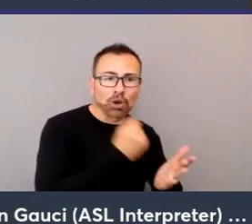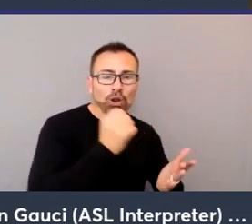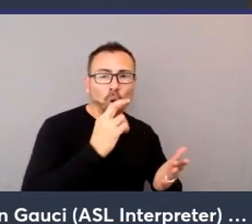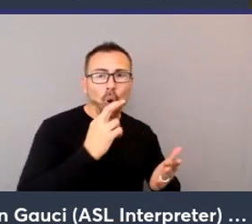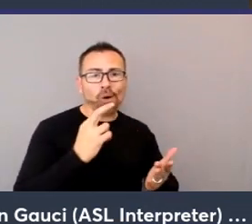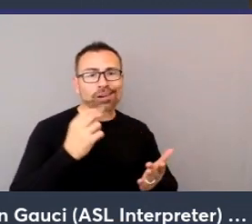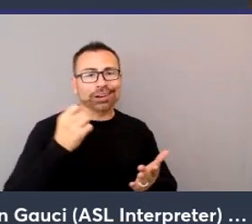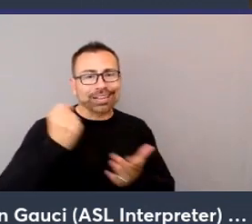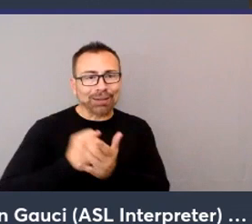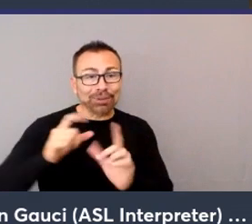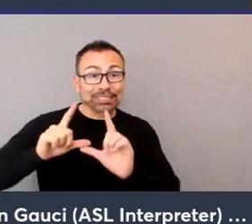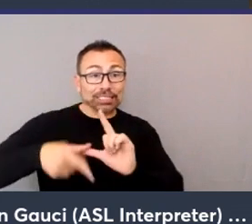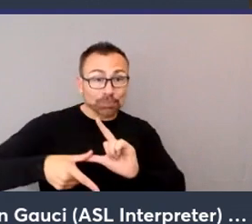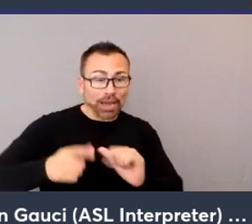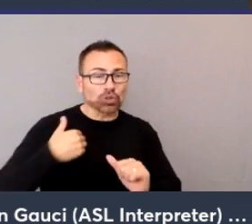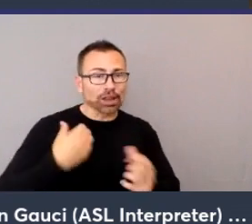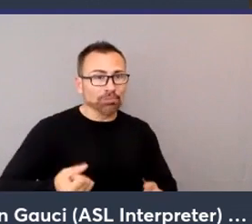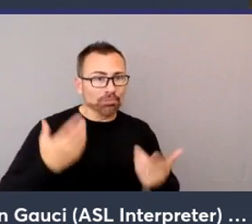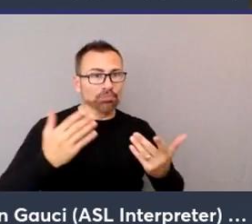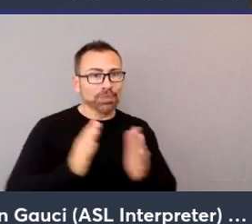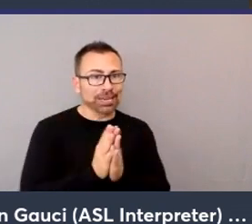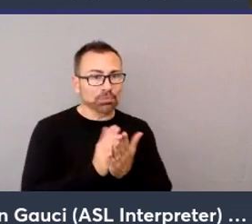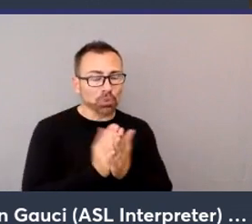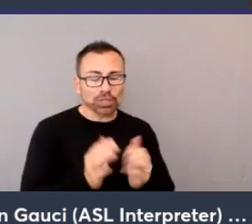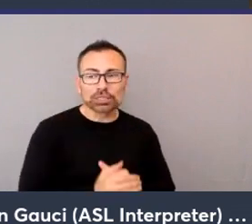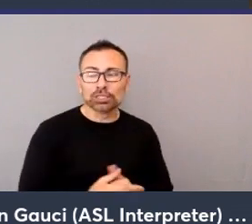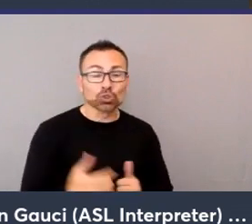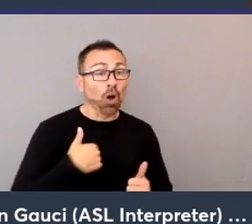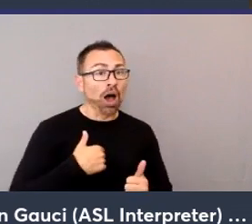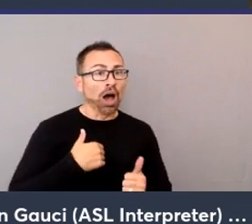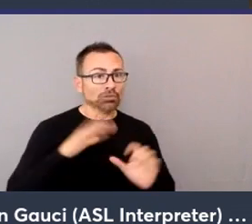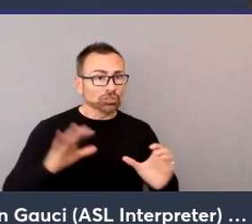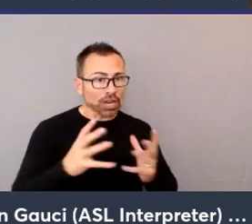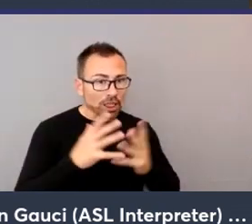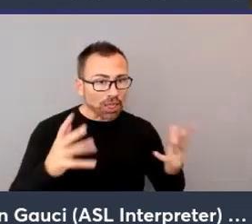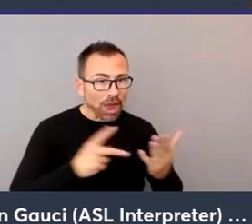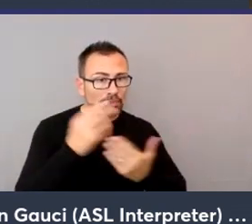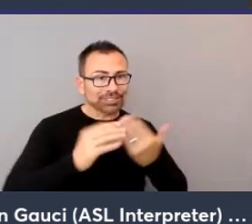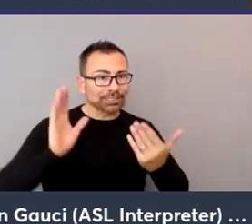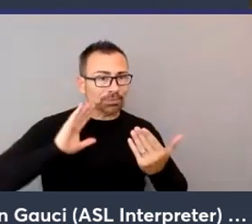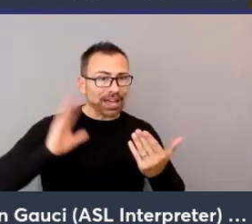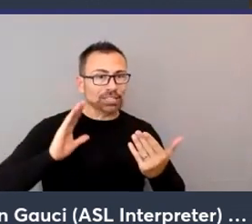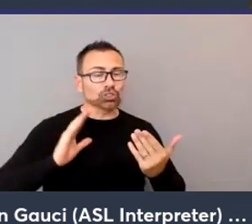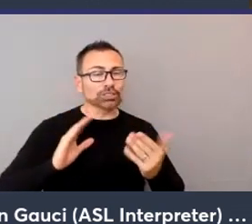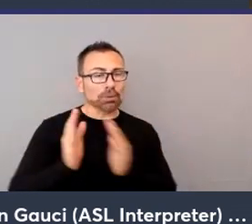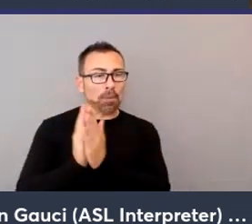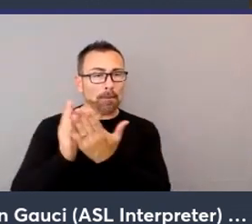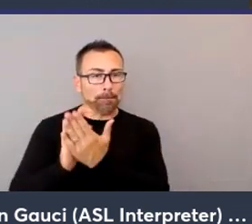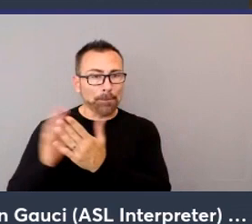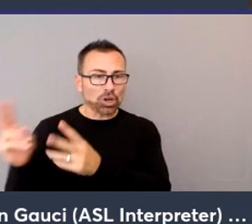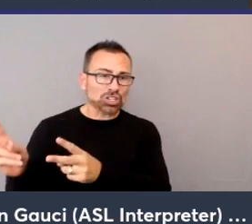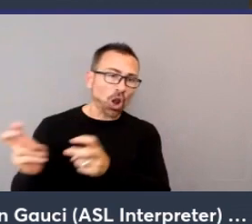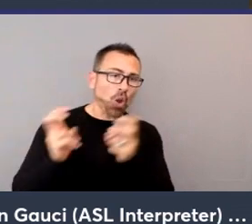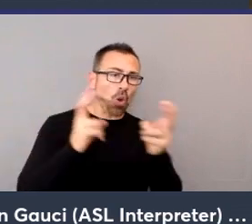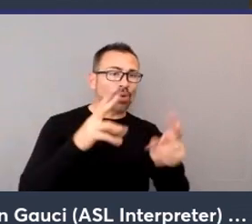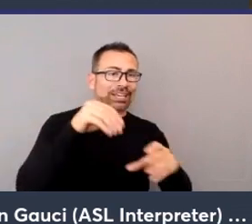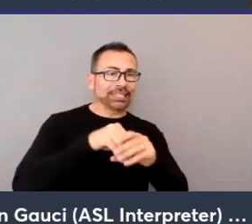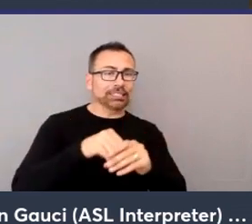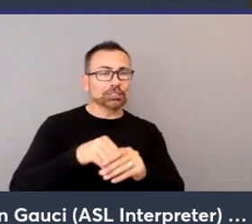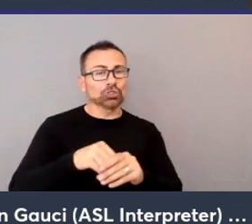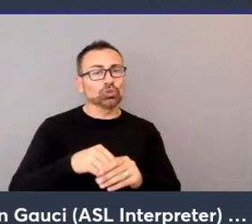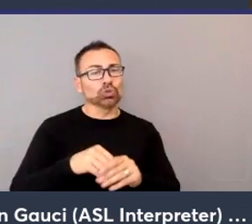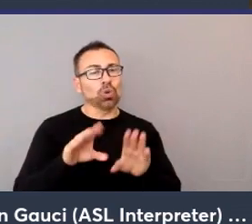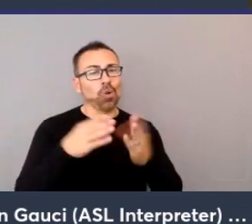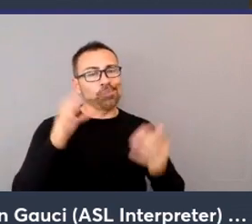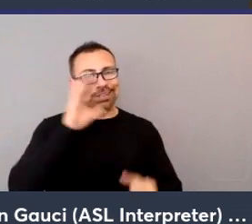so like I've done a lot of projects in the past just loading a bunch of books into OpenSearch. Nice. Which is great for